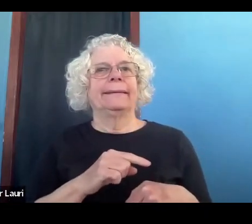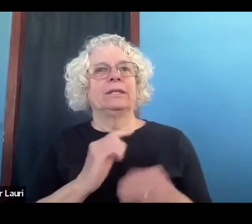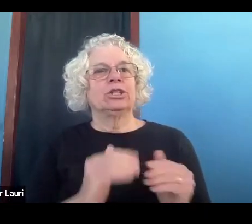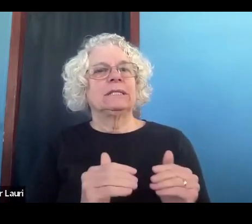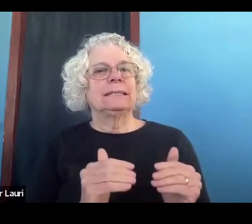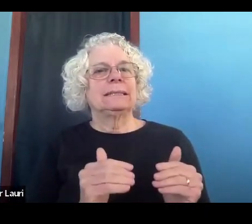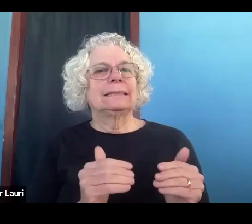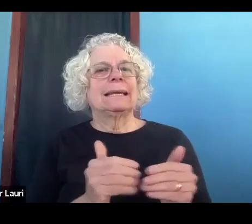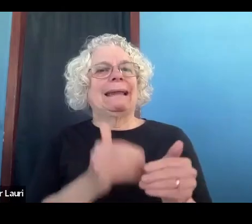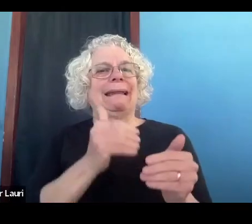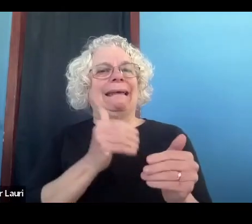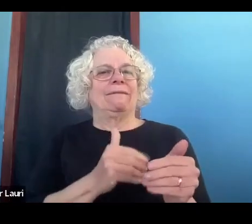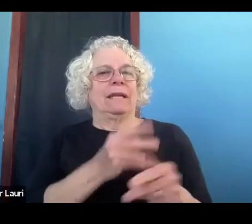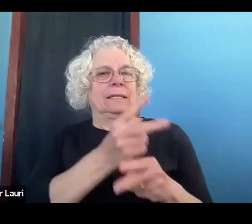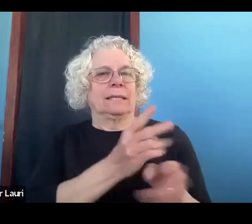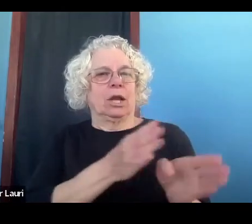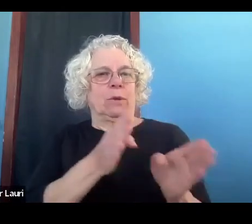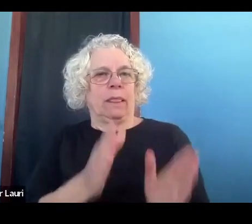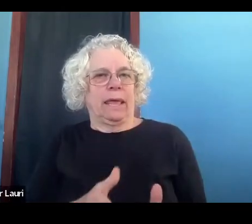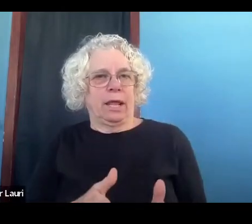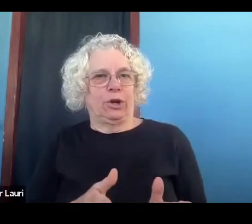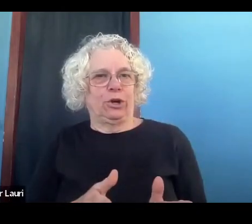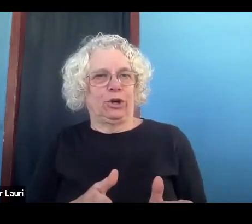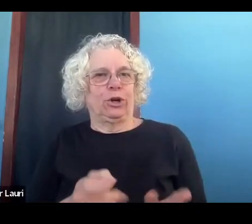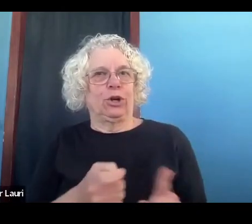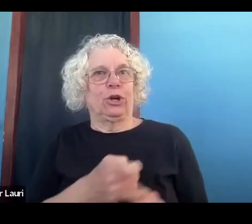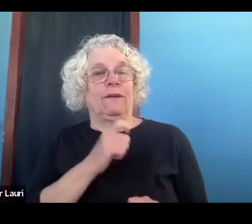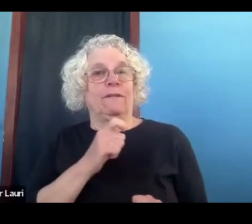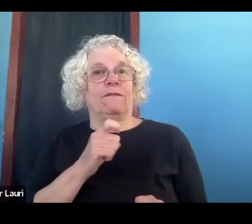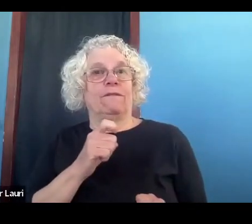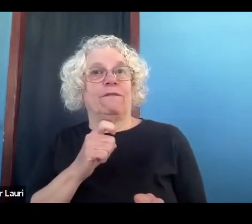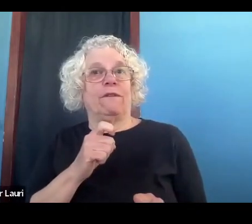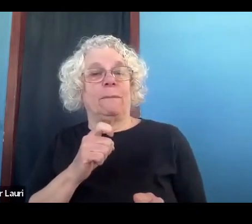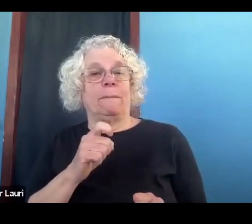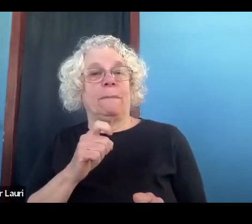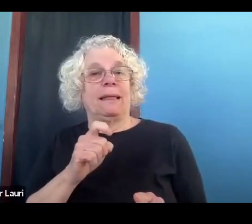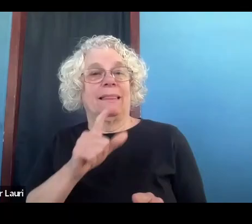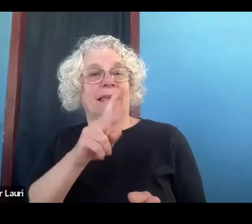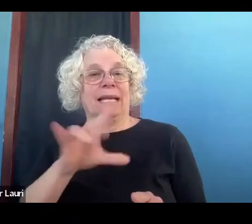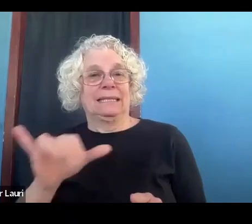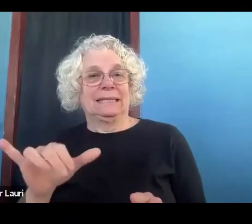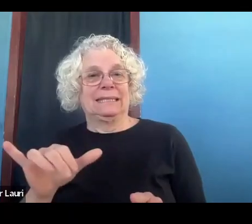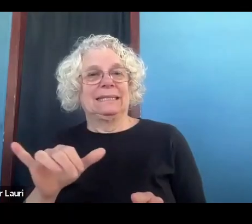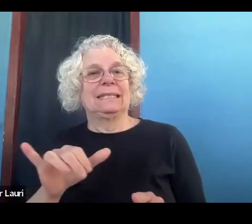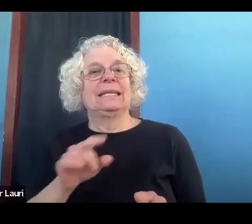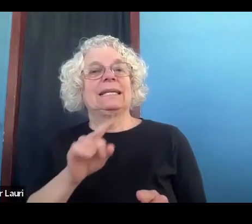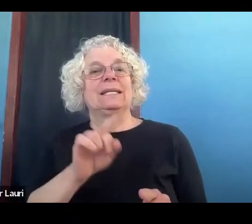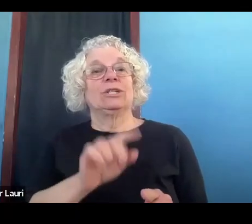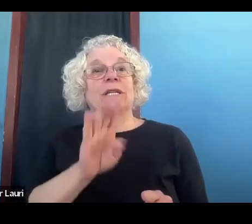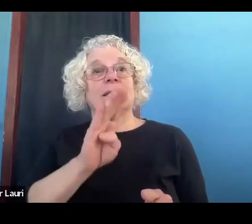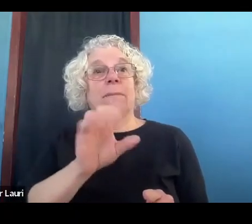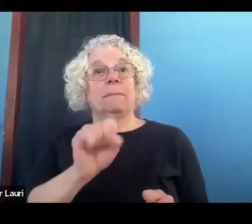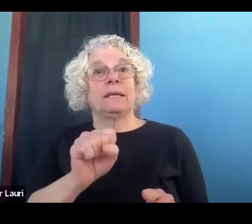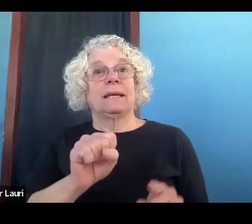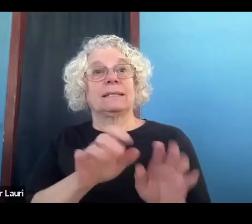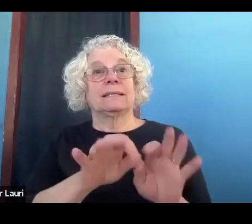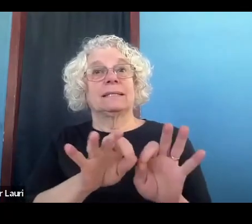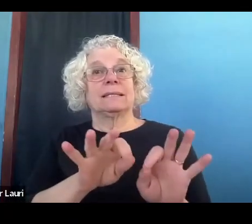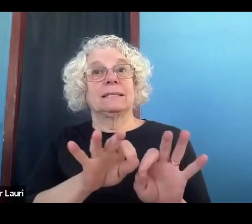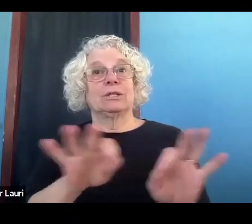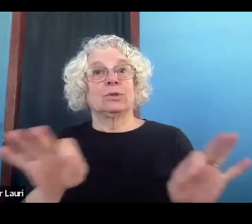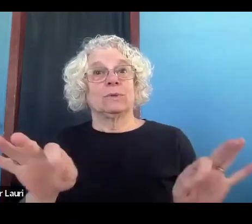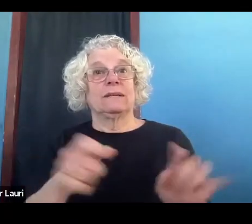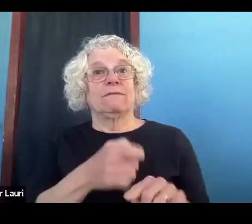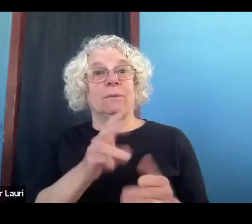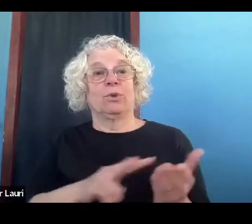care planning and pulse navigator by Light the Legacy. She holds a Bachelor of Science degree from the University of